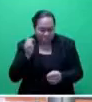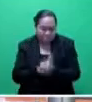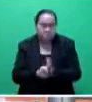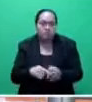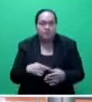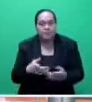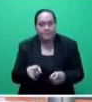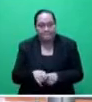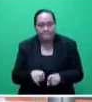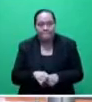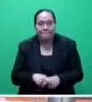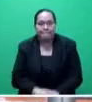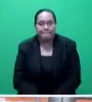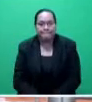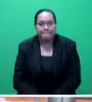Speaker, sir, the